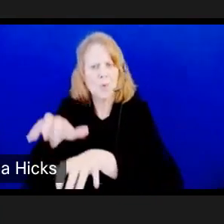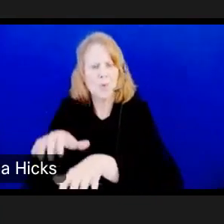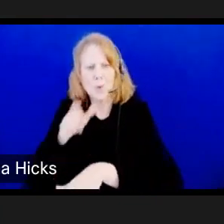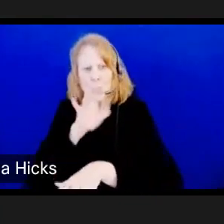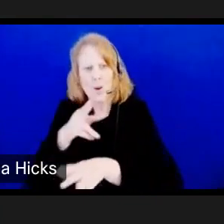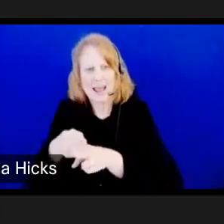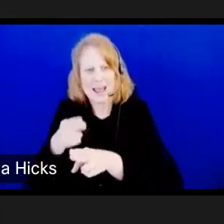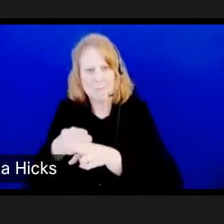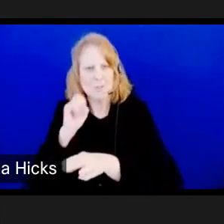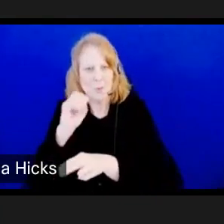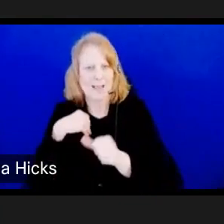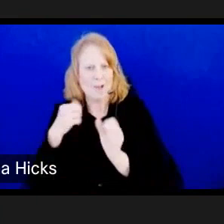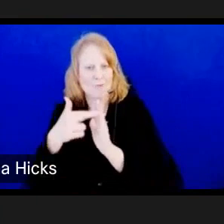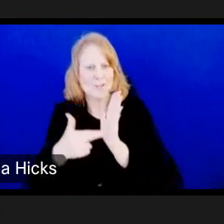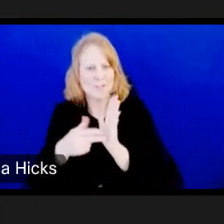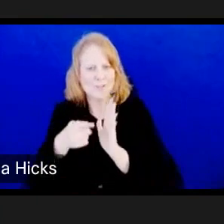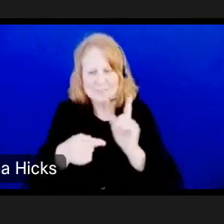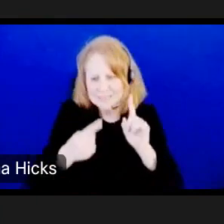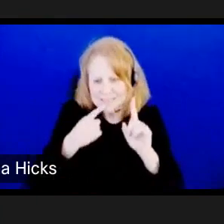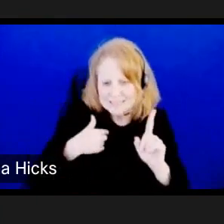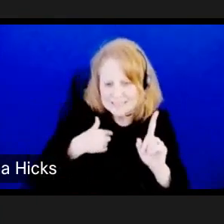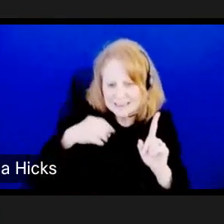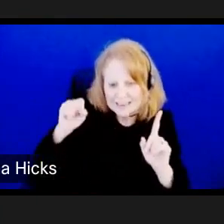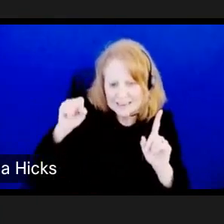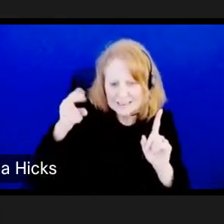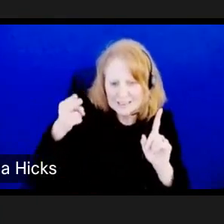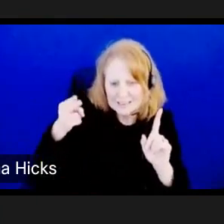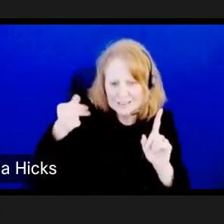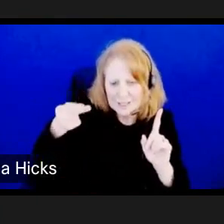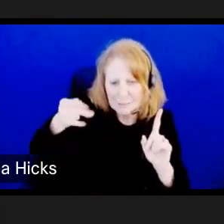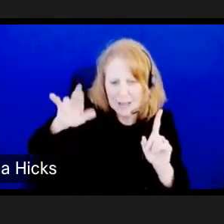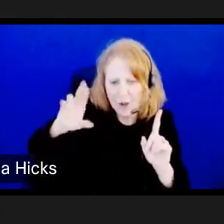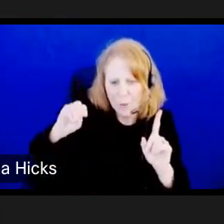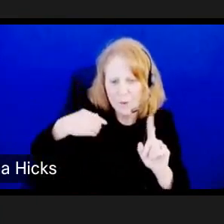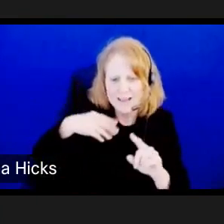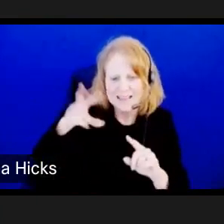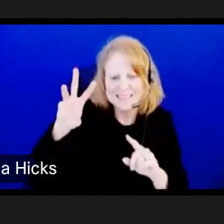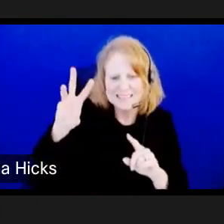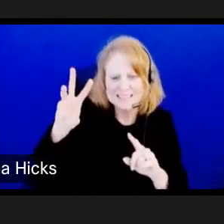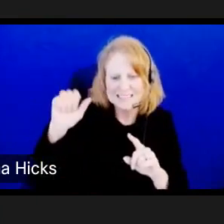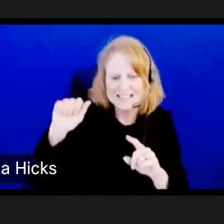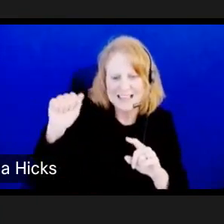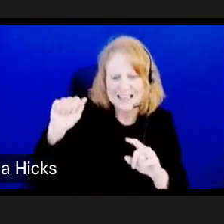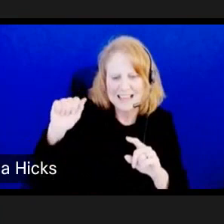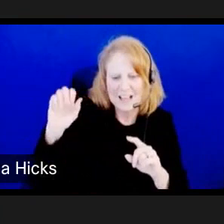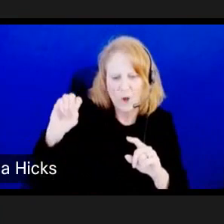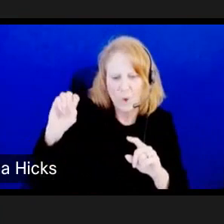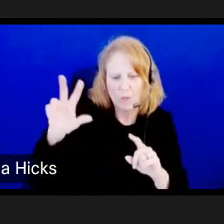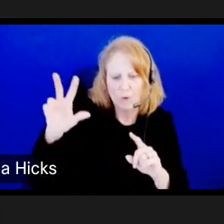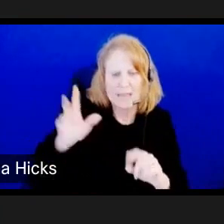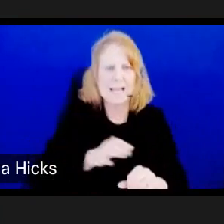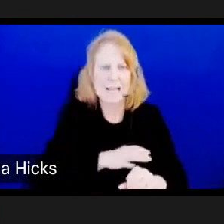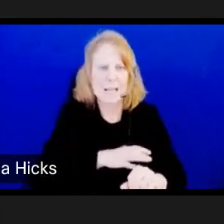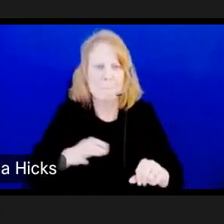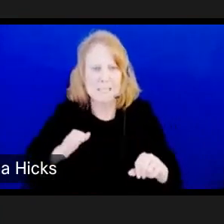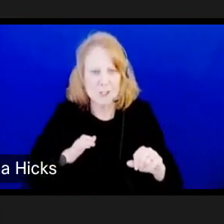you. I'm Roberta Shapiro. I am the 6A03 commissioner, and